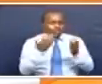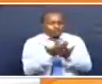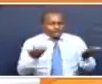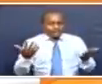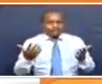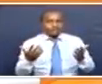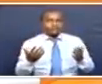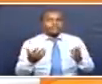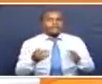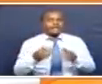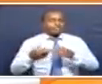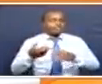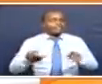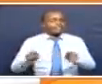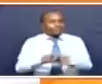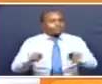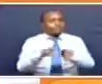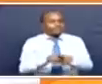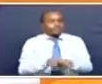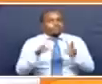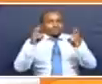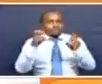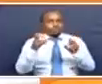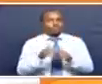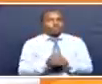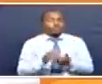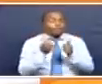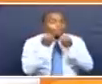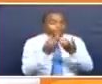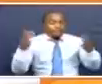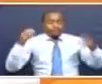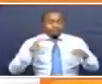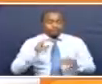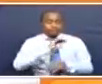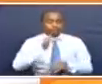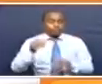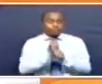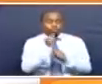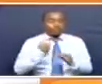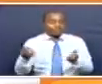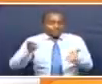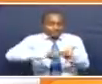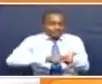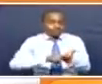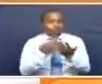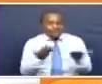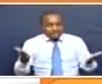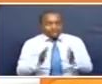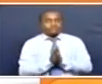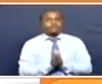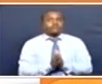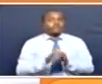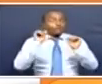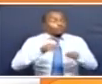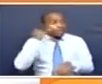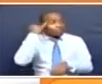issue for us who sit in the Senate. Many of the counties do not have a register of assets or a register of their liabilities. You can imagine